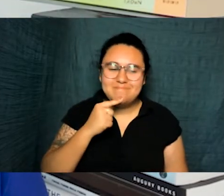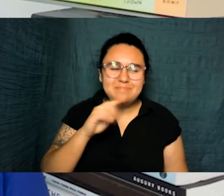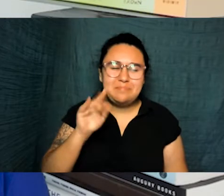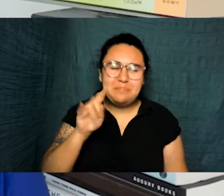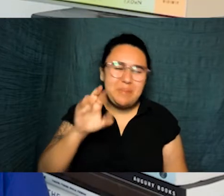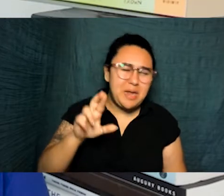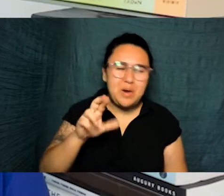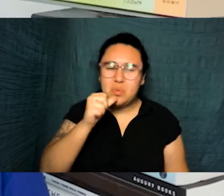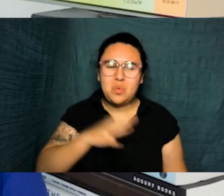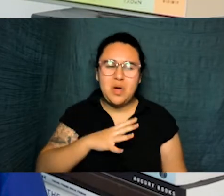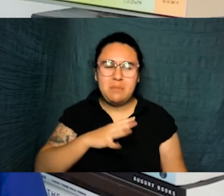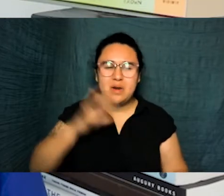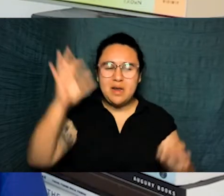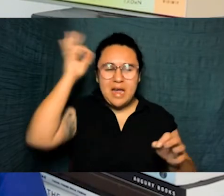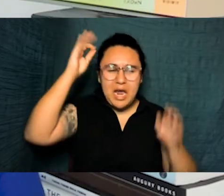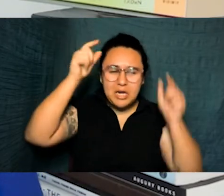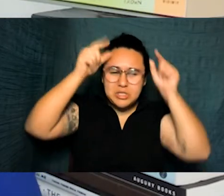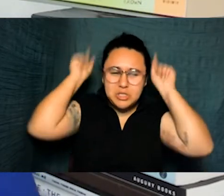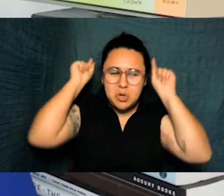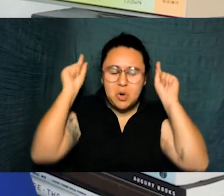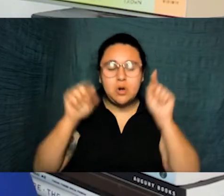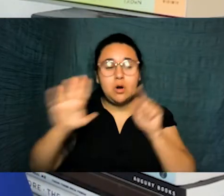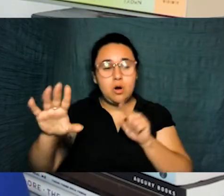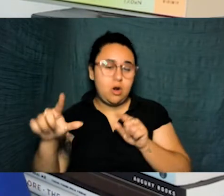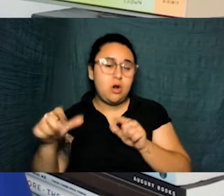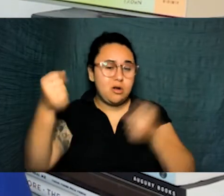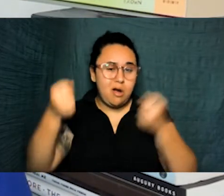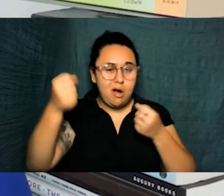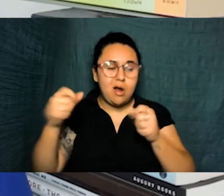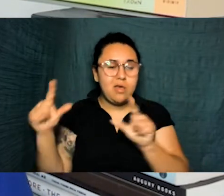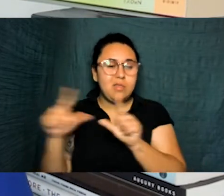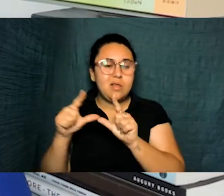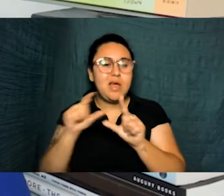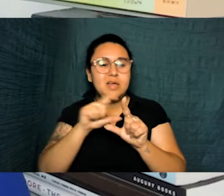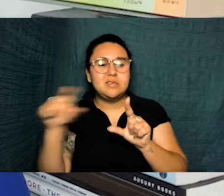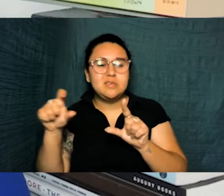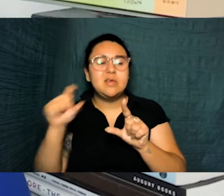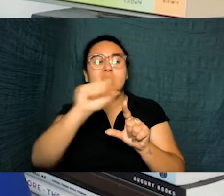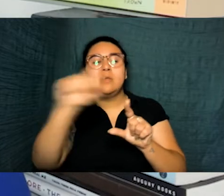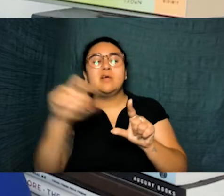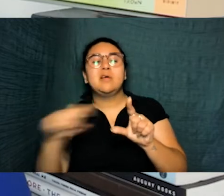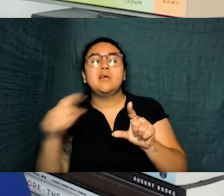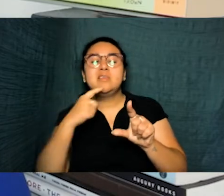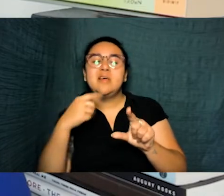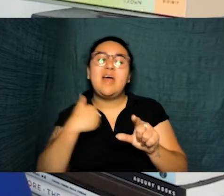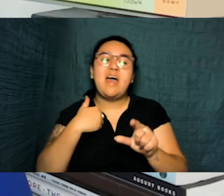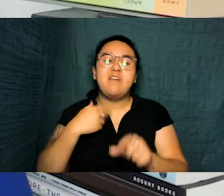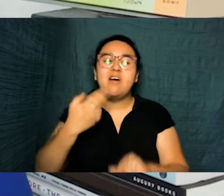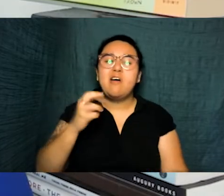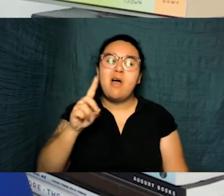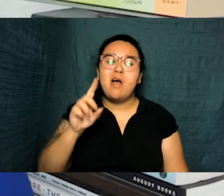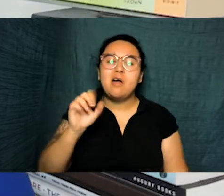short feathered hair and a license plate that read, "Have a hardcore day." She was always there to pick up